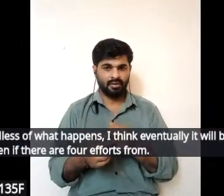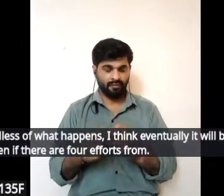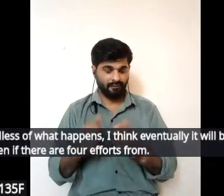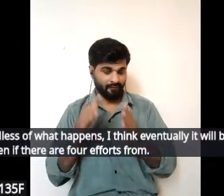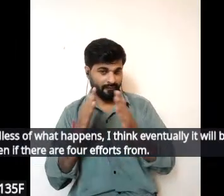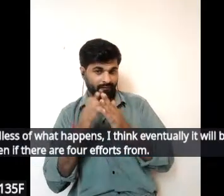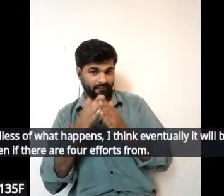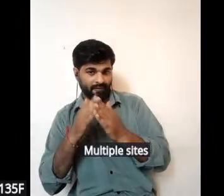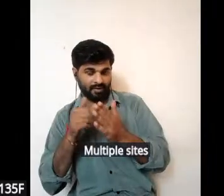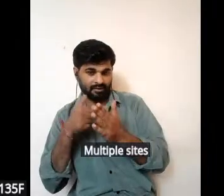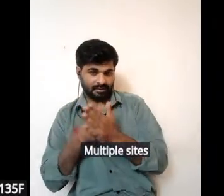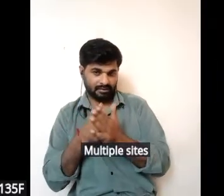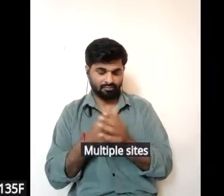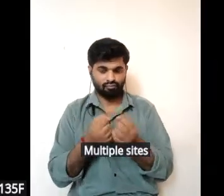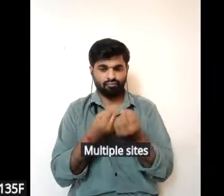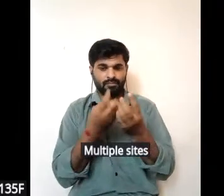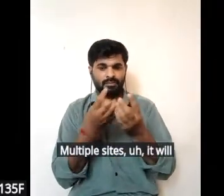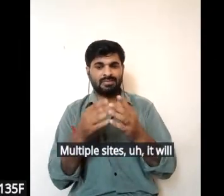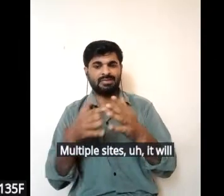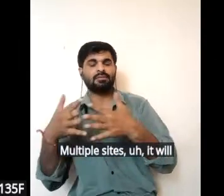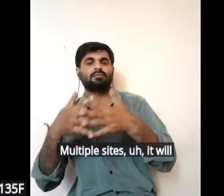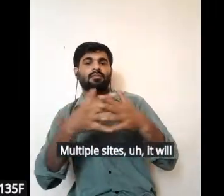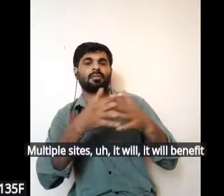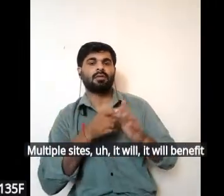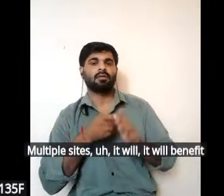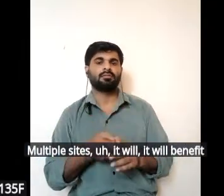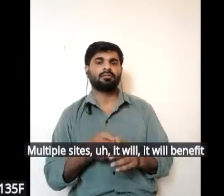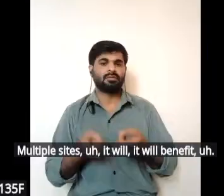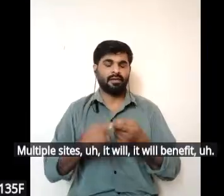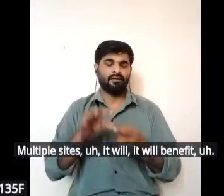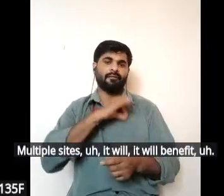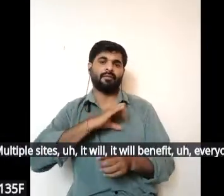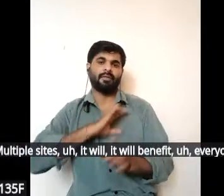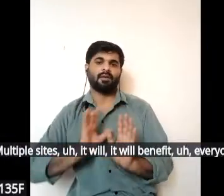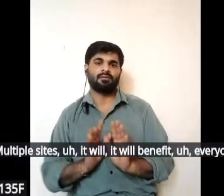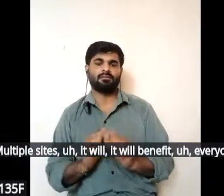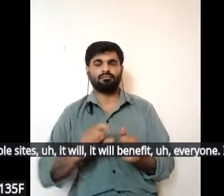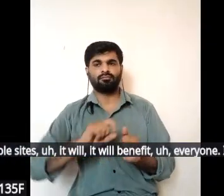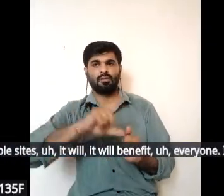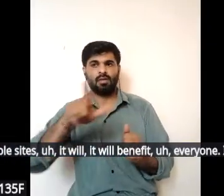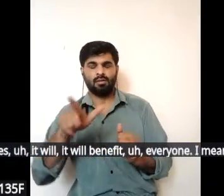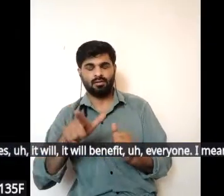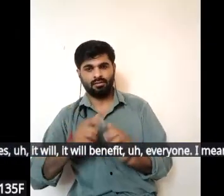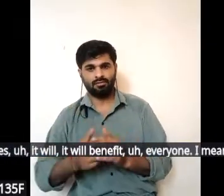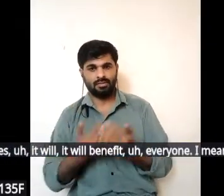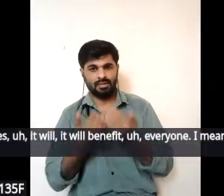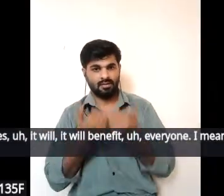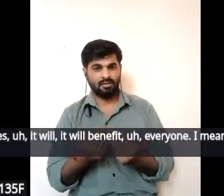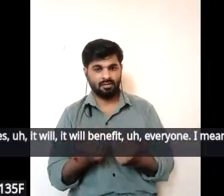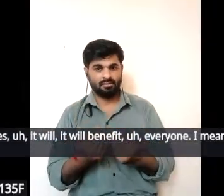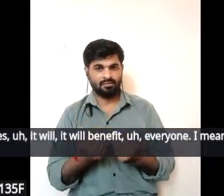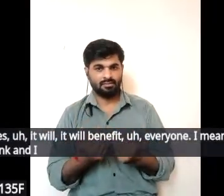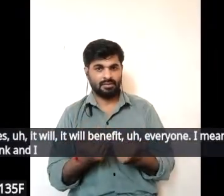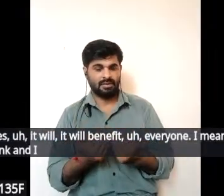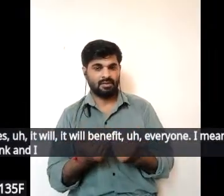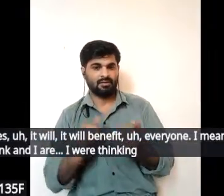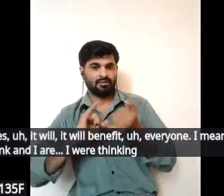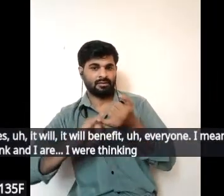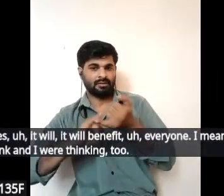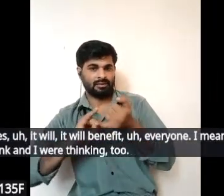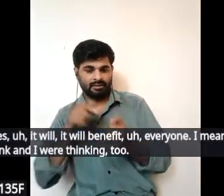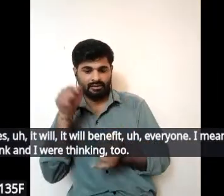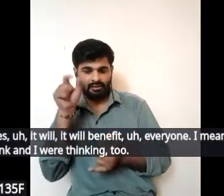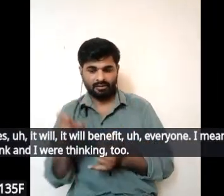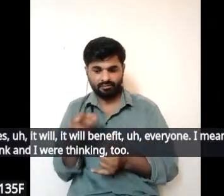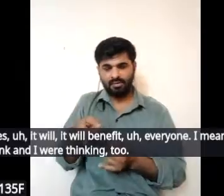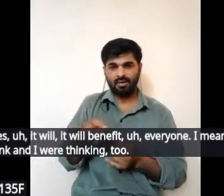multiple sides, it will benefit everyone. I mean, as for what Shashank and I were thinking to